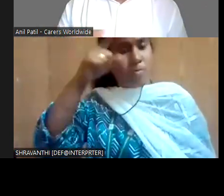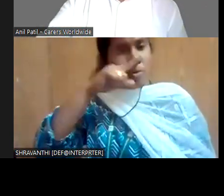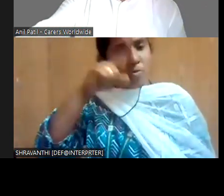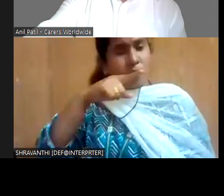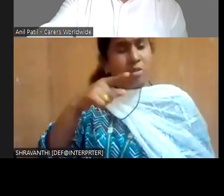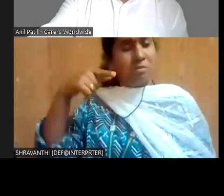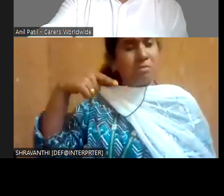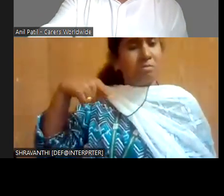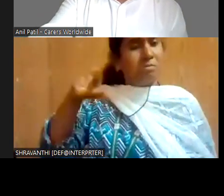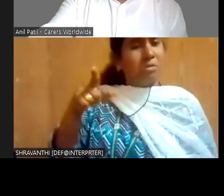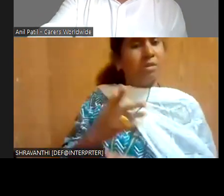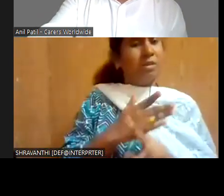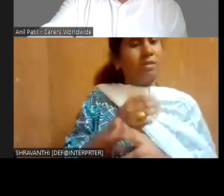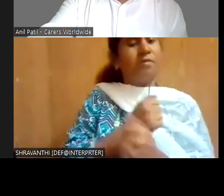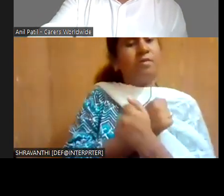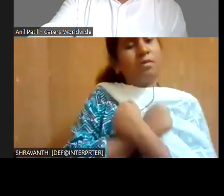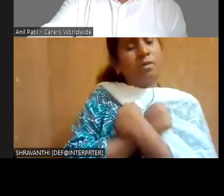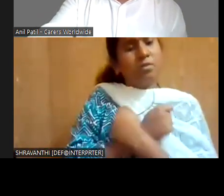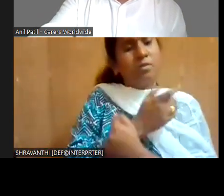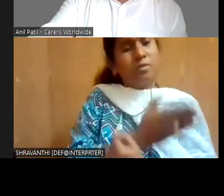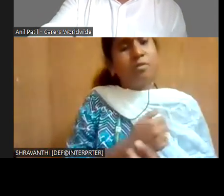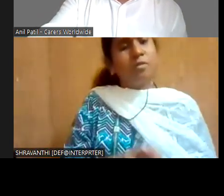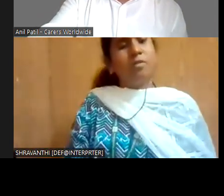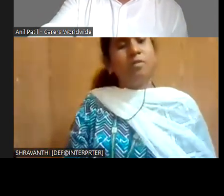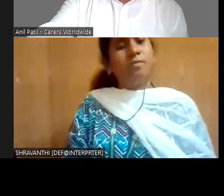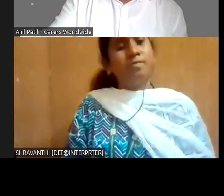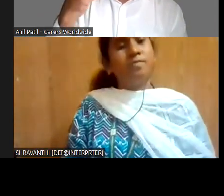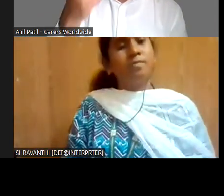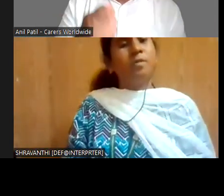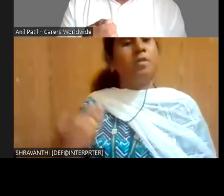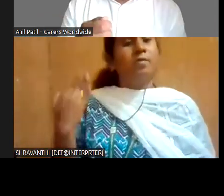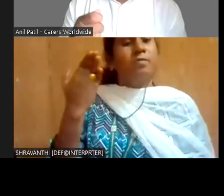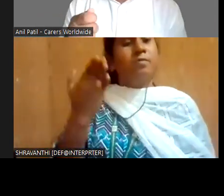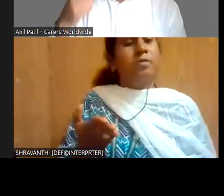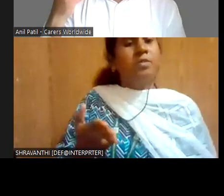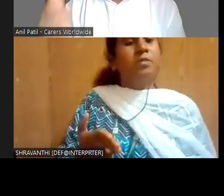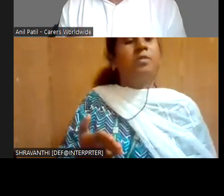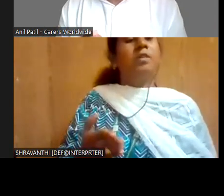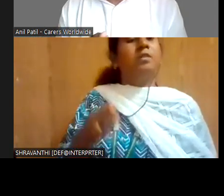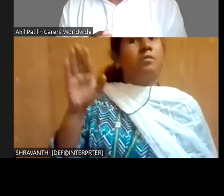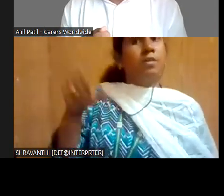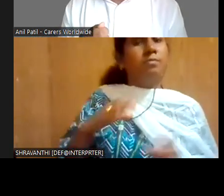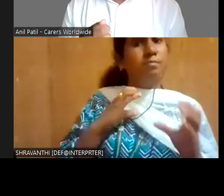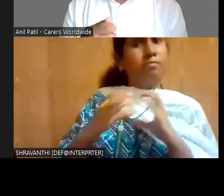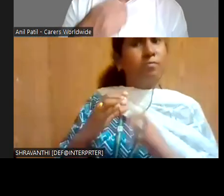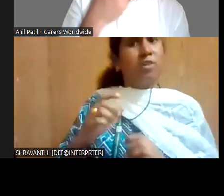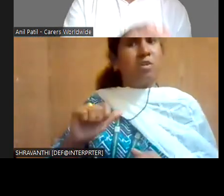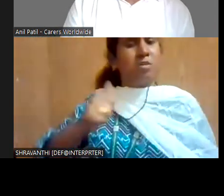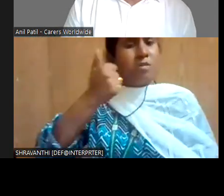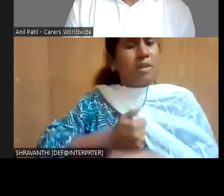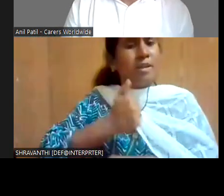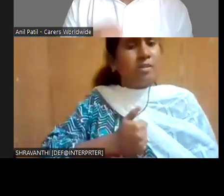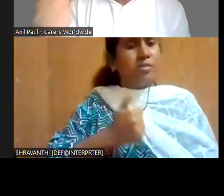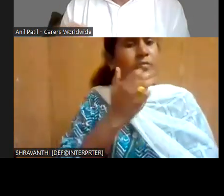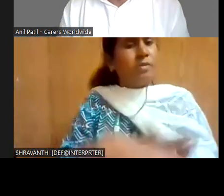one. But they are talking about, everybody comes and talks about rights of people with disability, rights of people with mental illness, rights